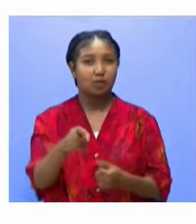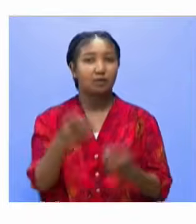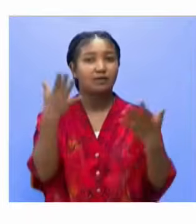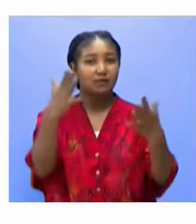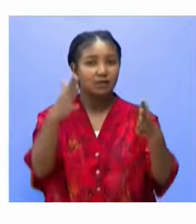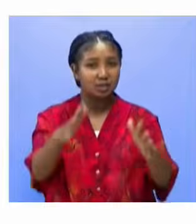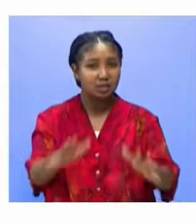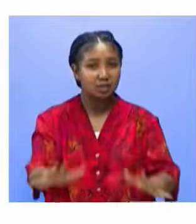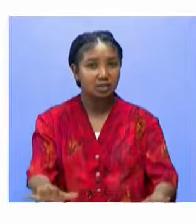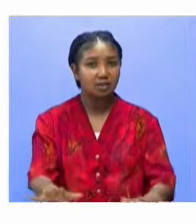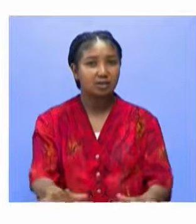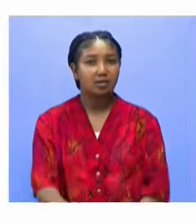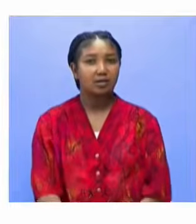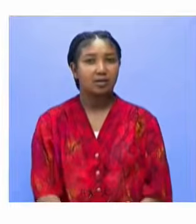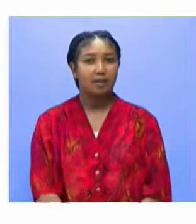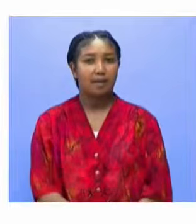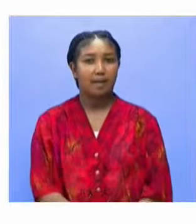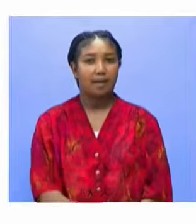finished